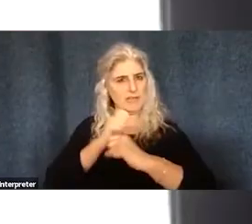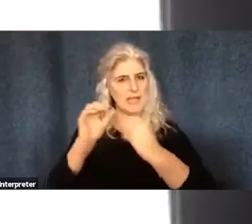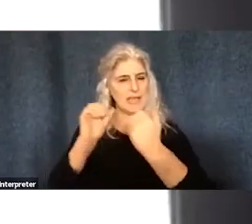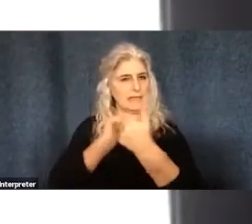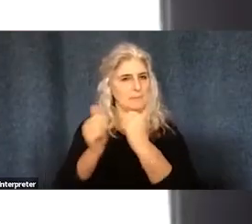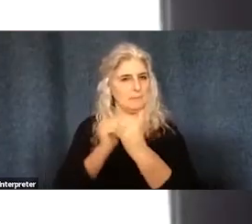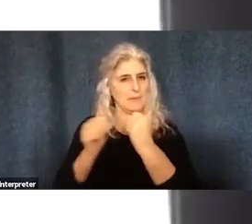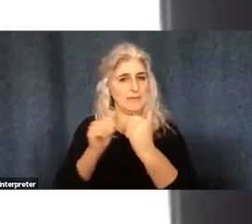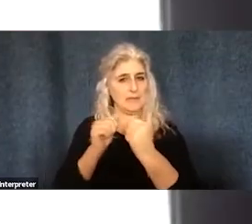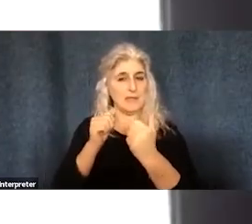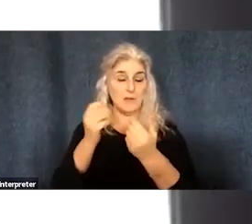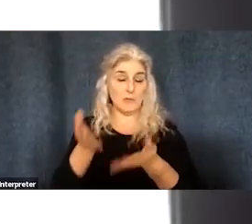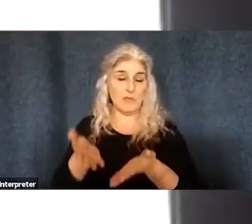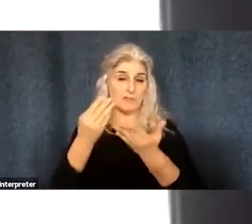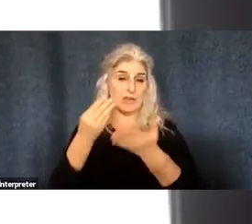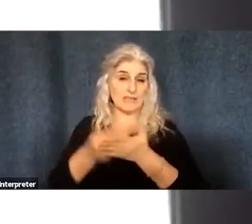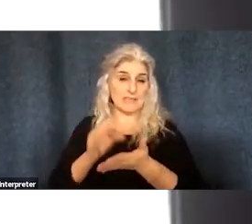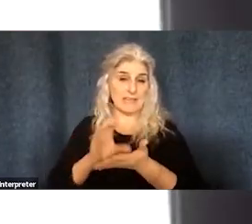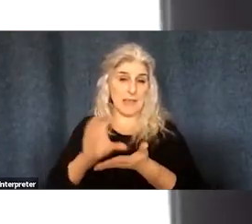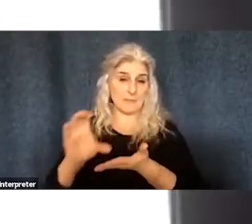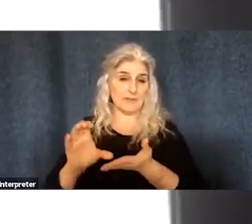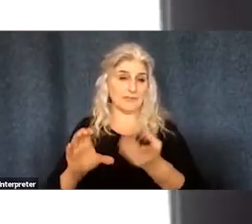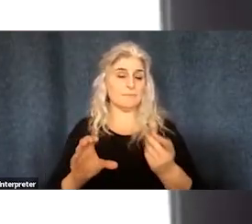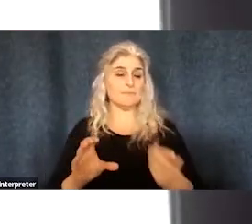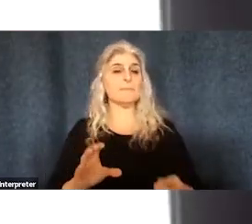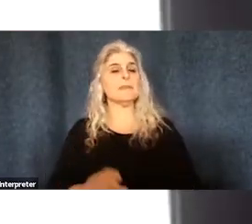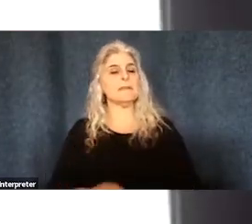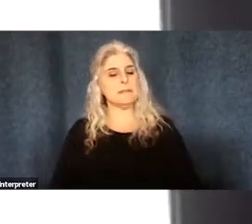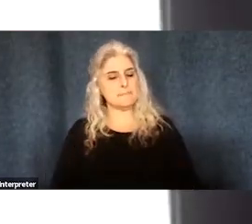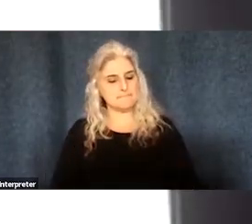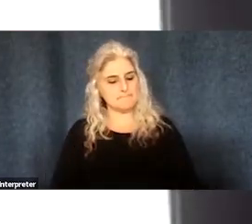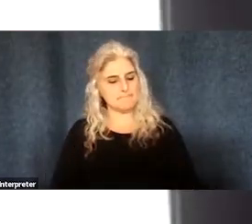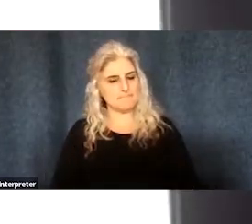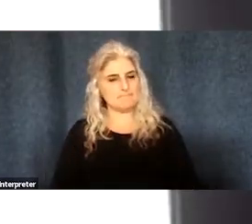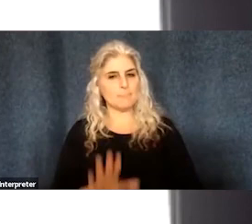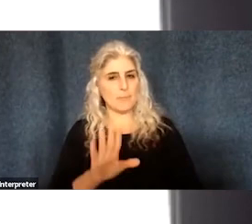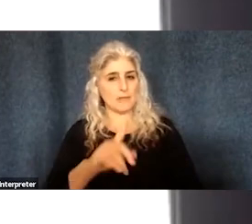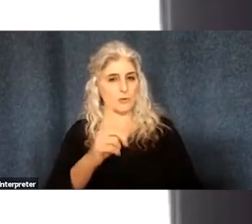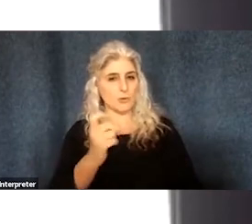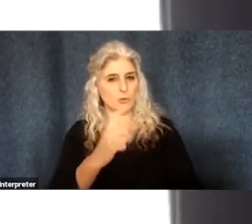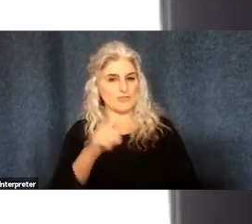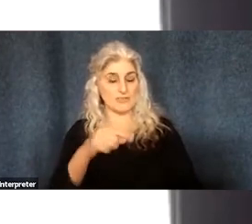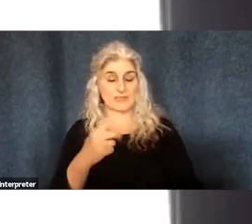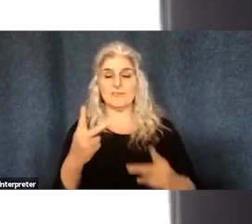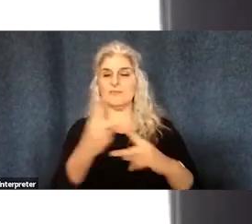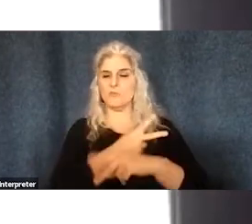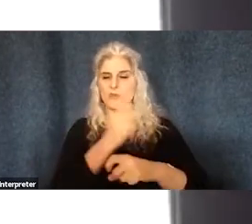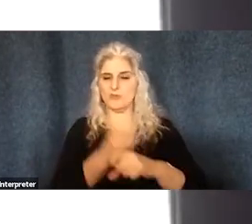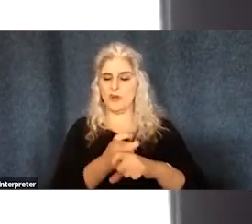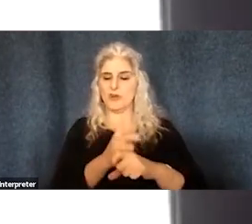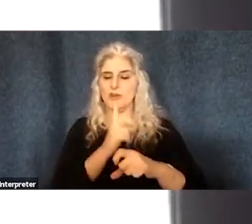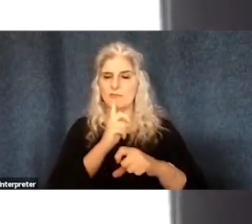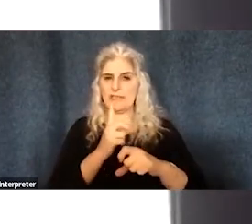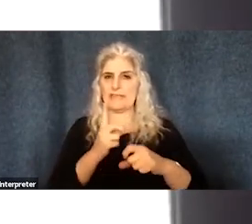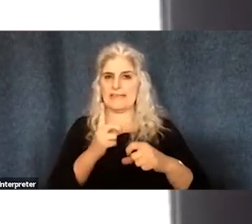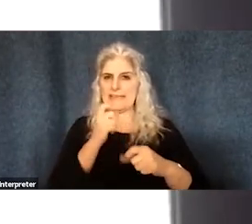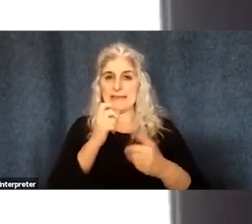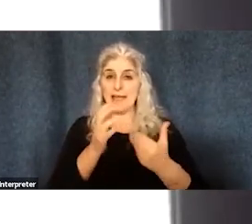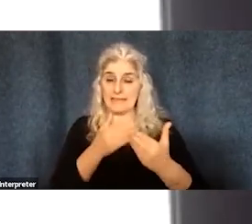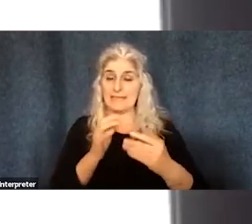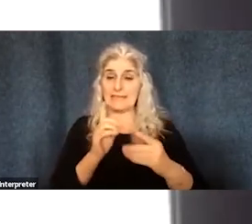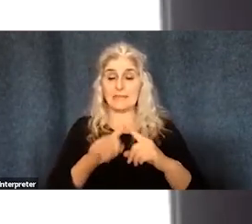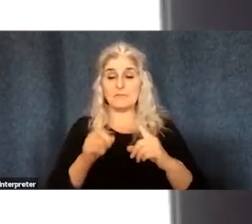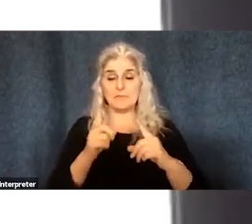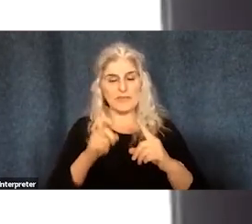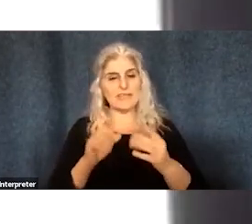This is the most difficult of your question. We have even to be more proactive, but it's not easy. We have